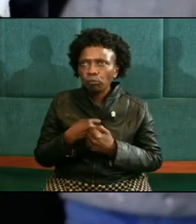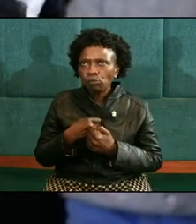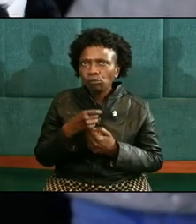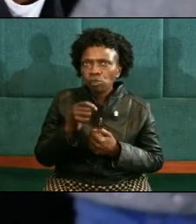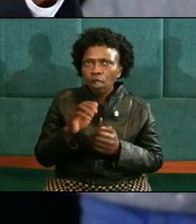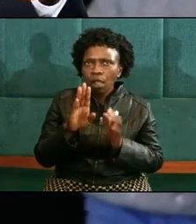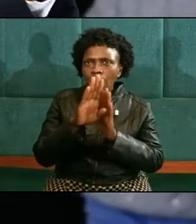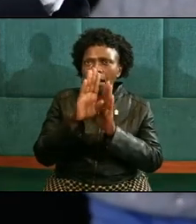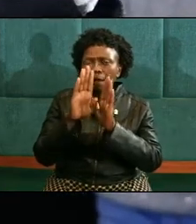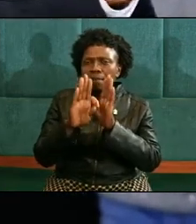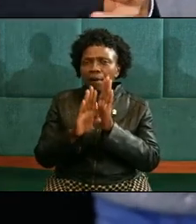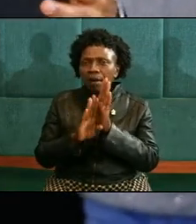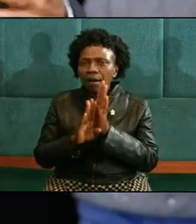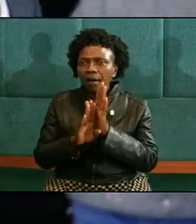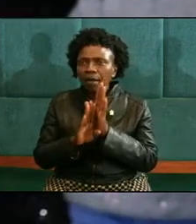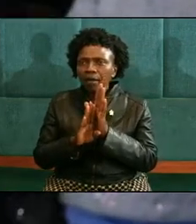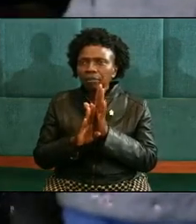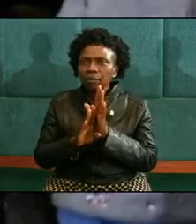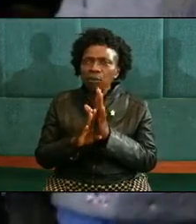Bible. The